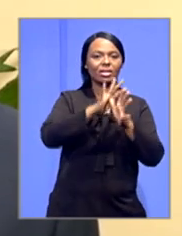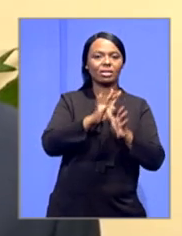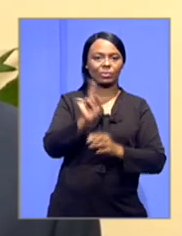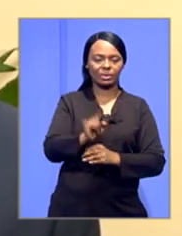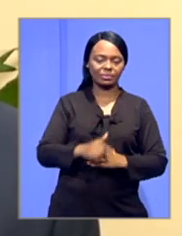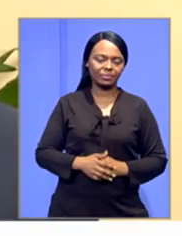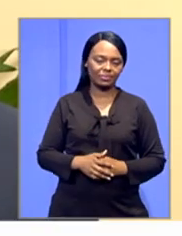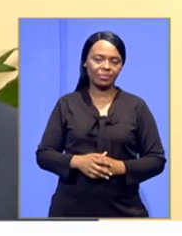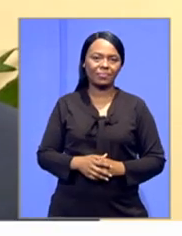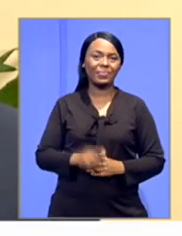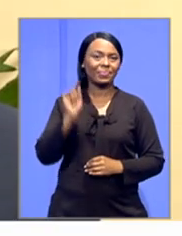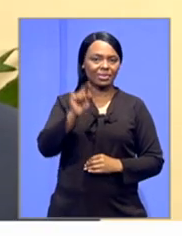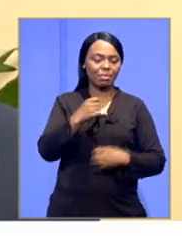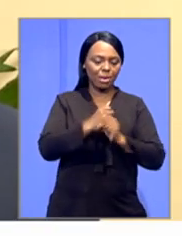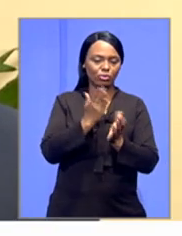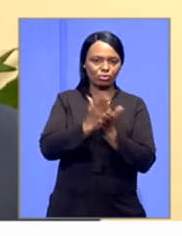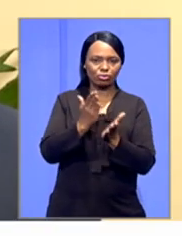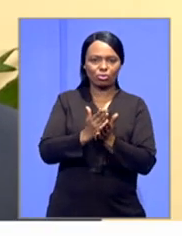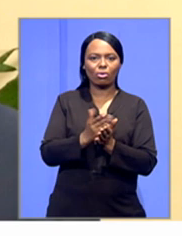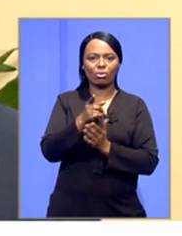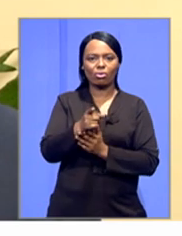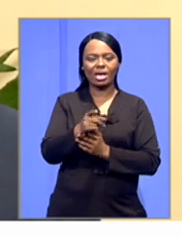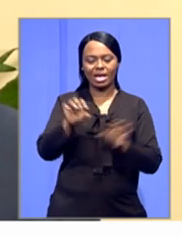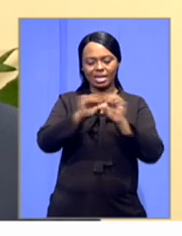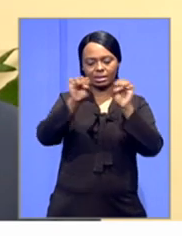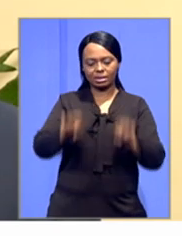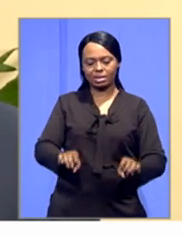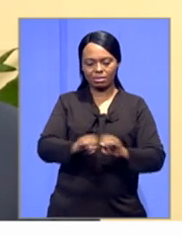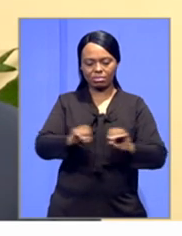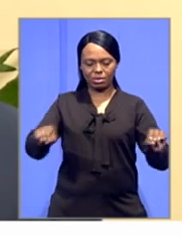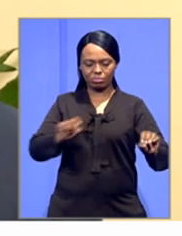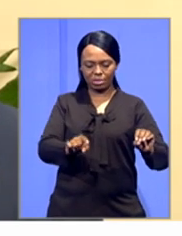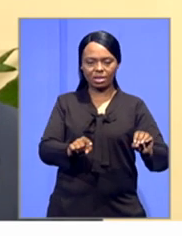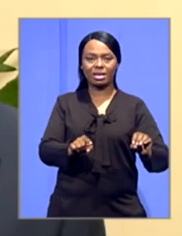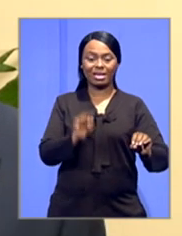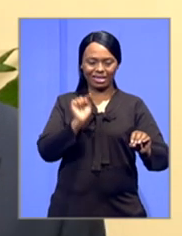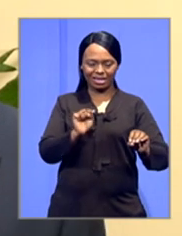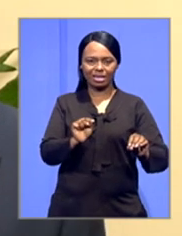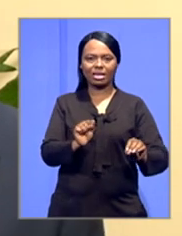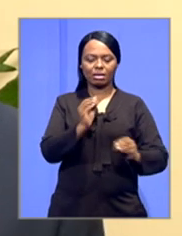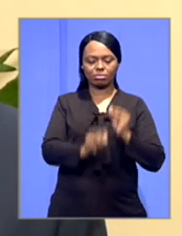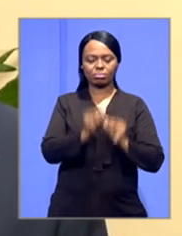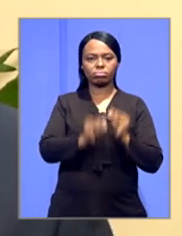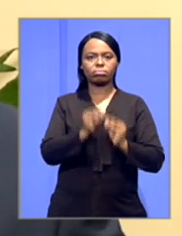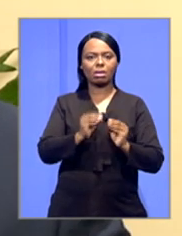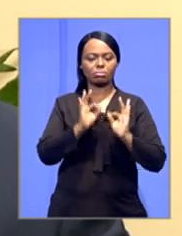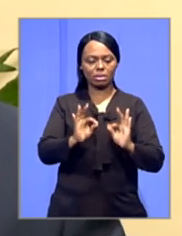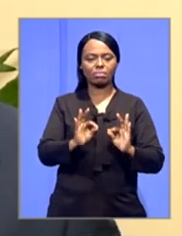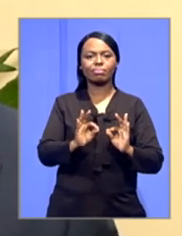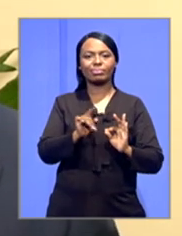gore di-plant tse e leng gore di treata sewer di sebetsa ka nepo